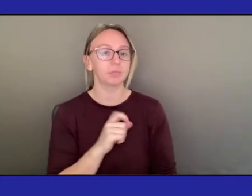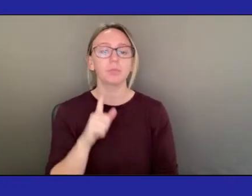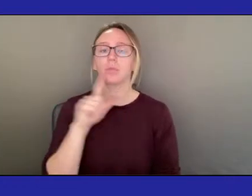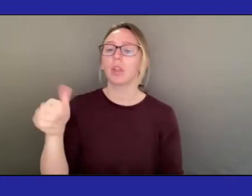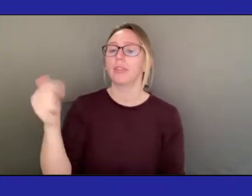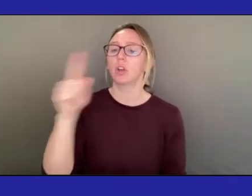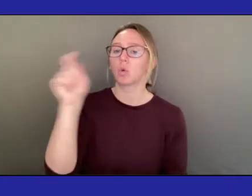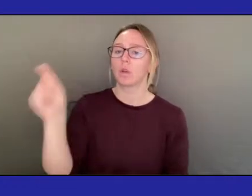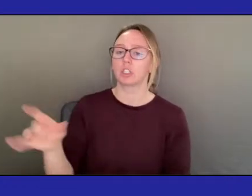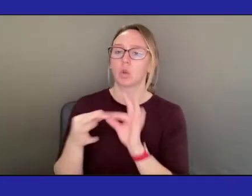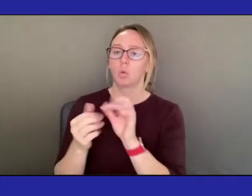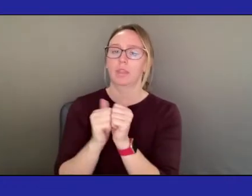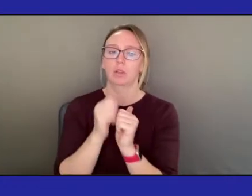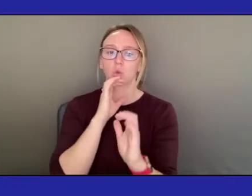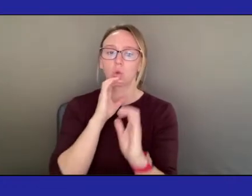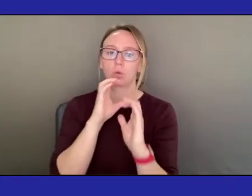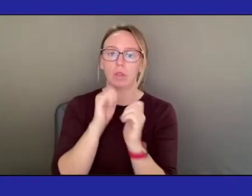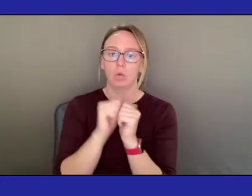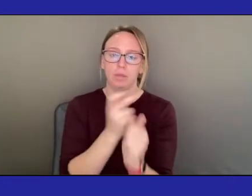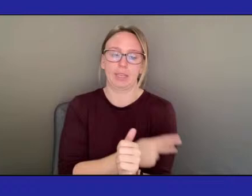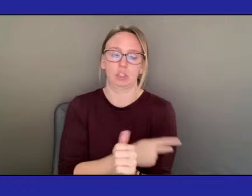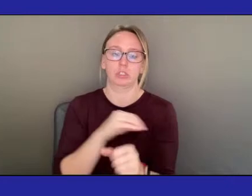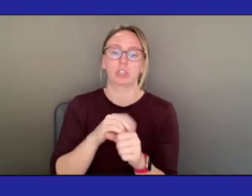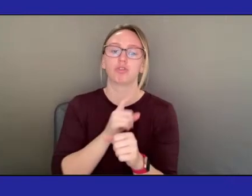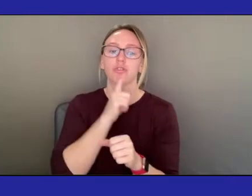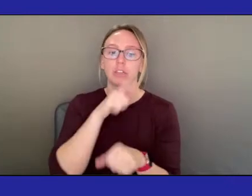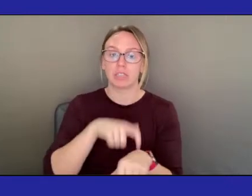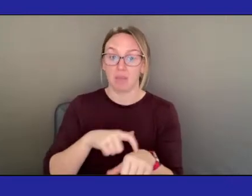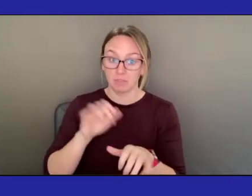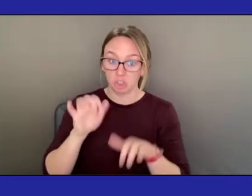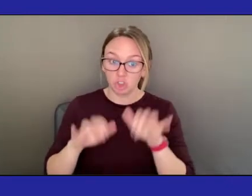with patients in real time, a chatbot.